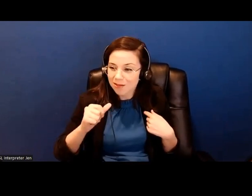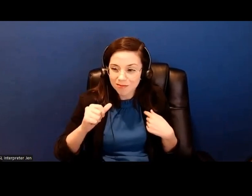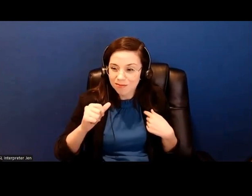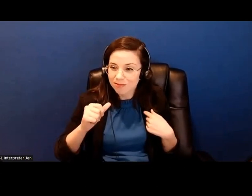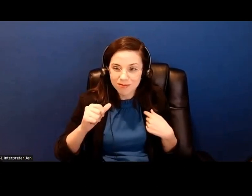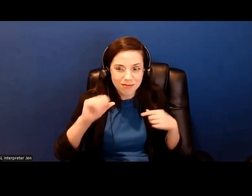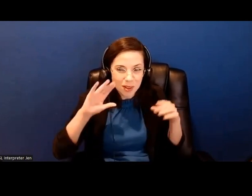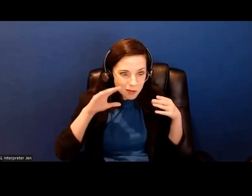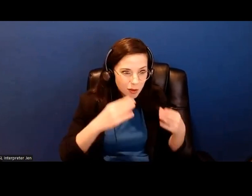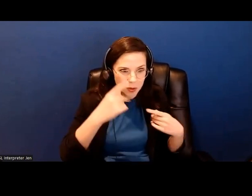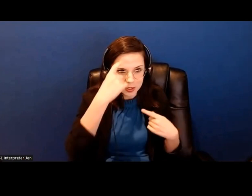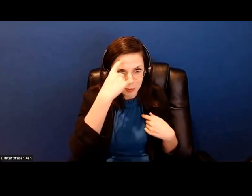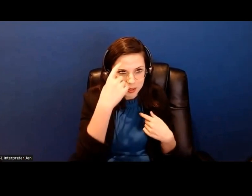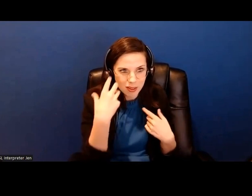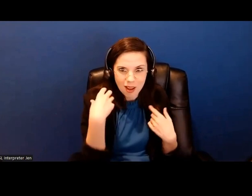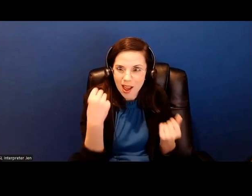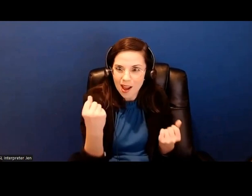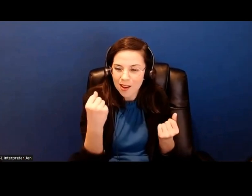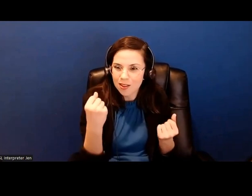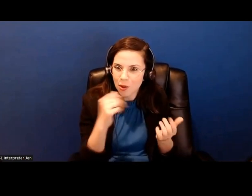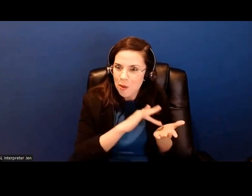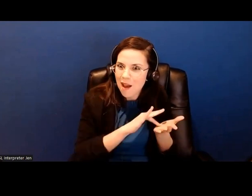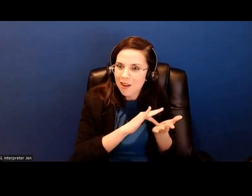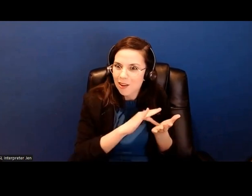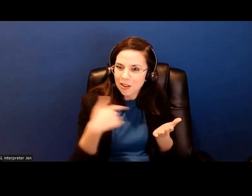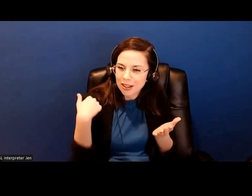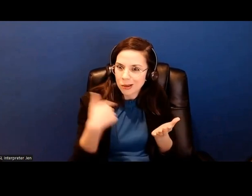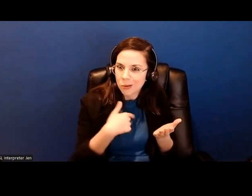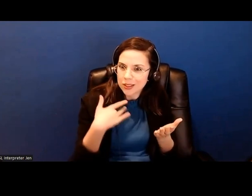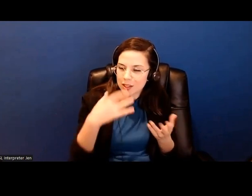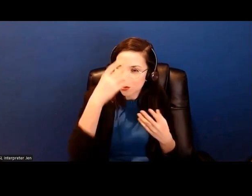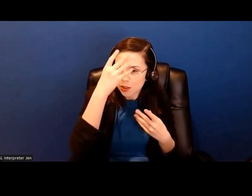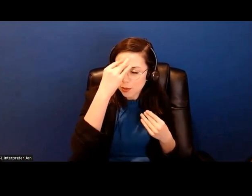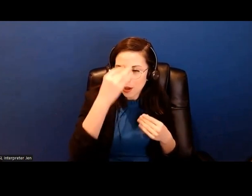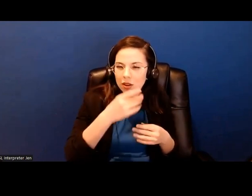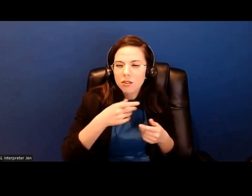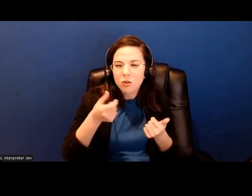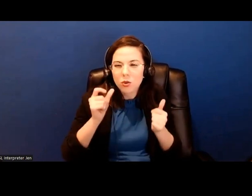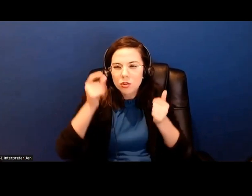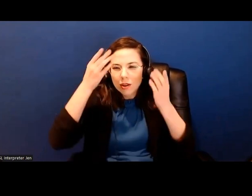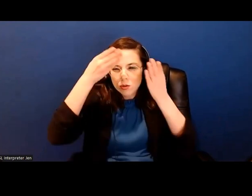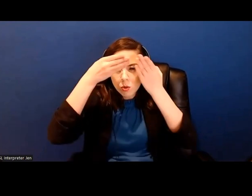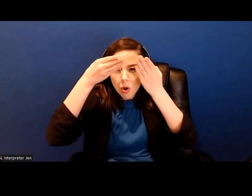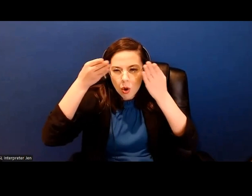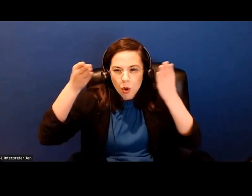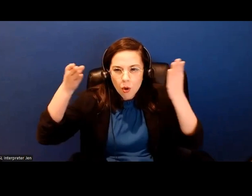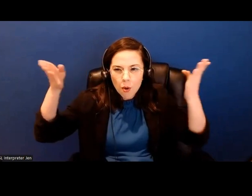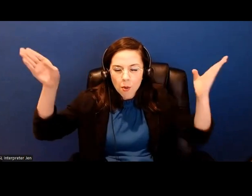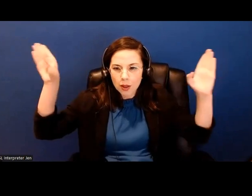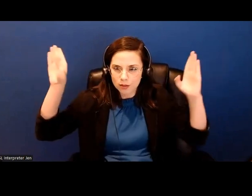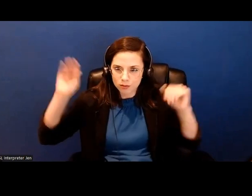the mental health diagnostic approach or the pathological approach that we have here. It's just about opening up that understanding, building